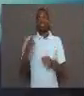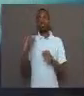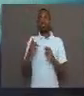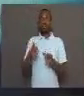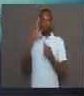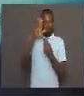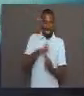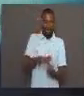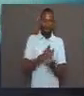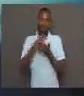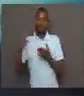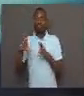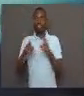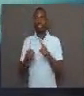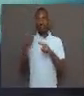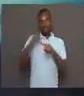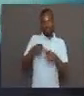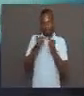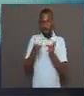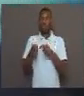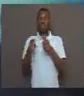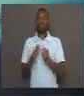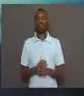It is time for an activity, students.